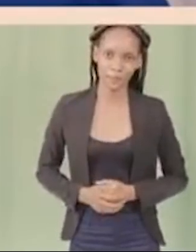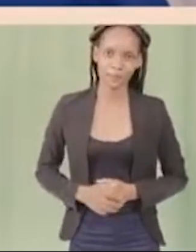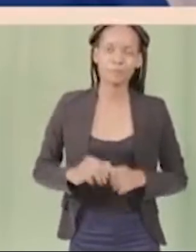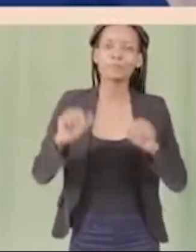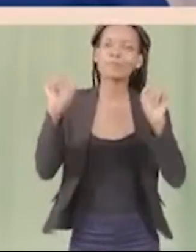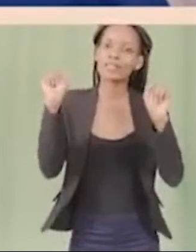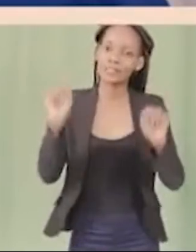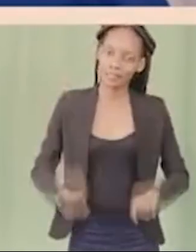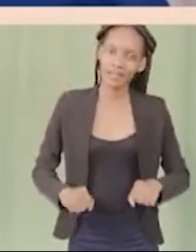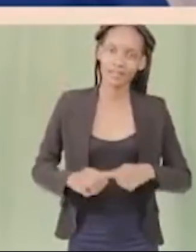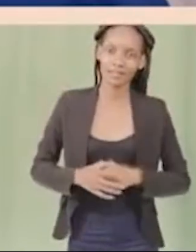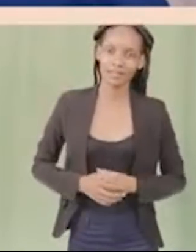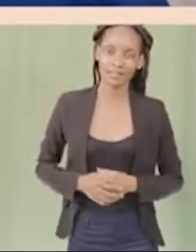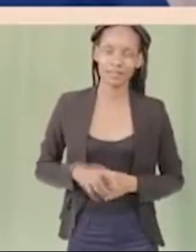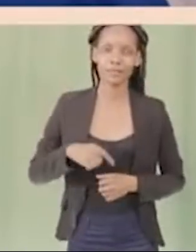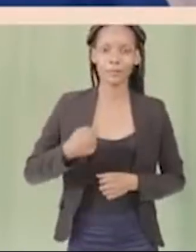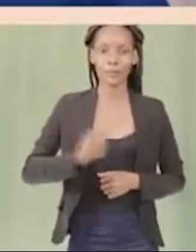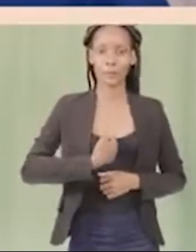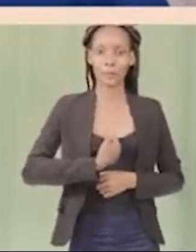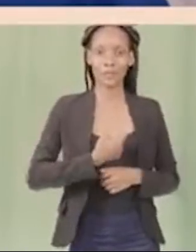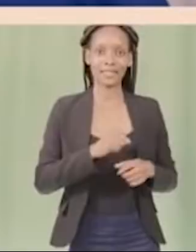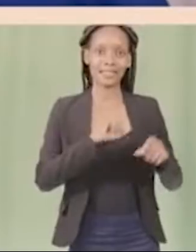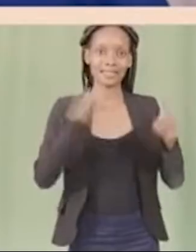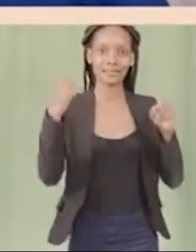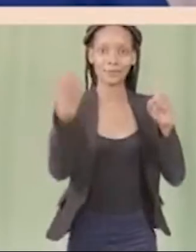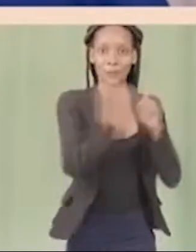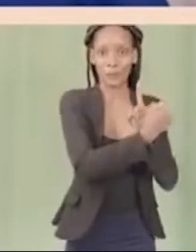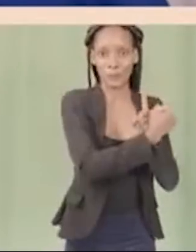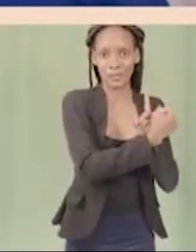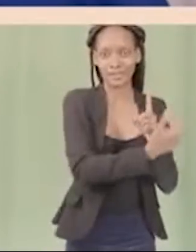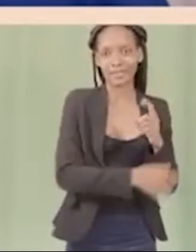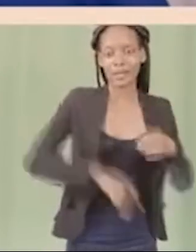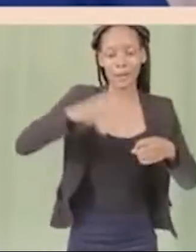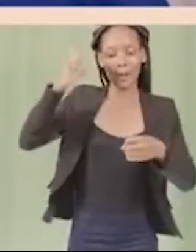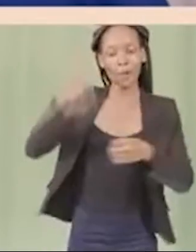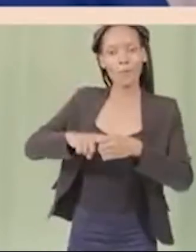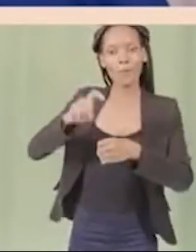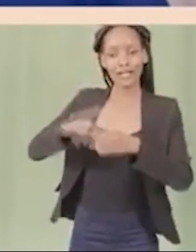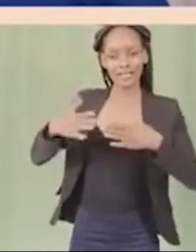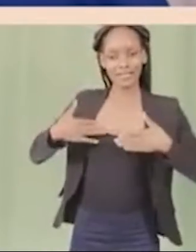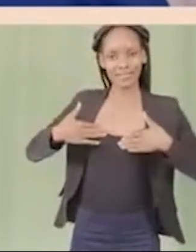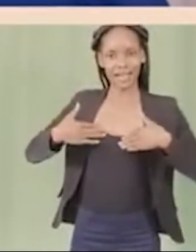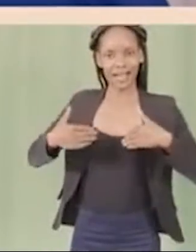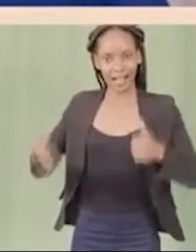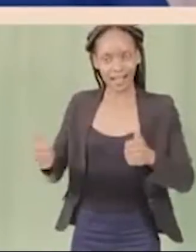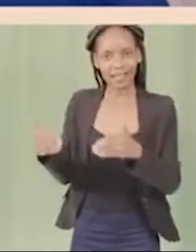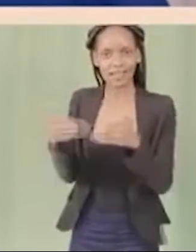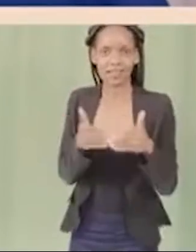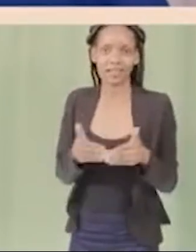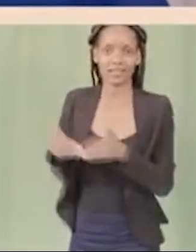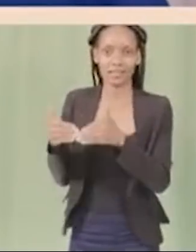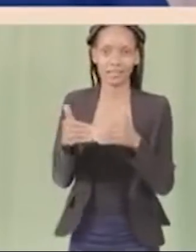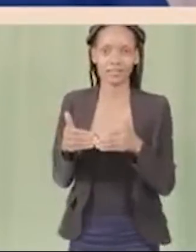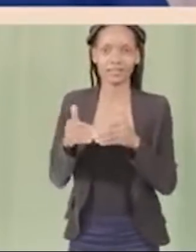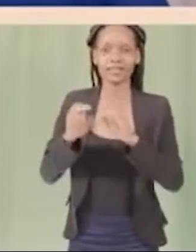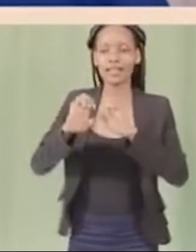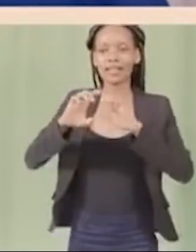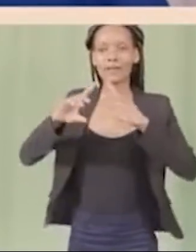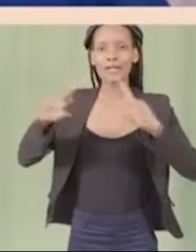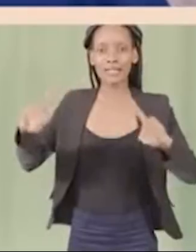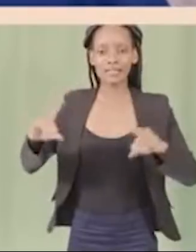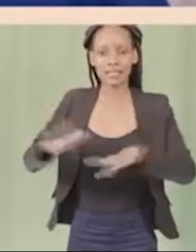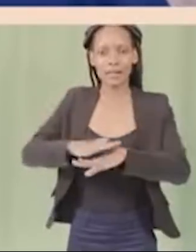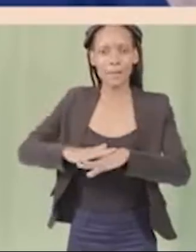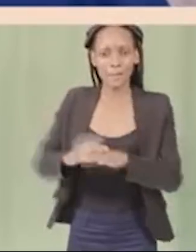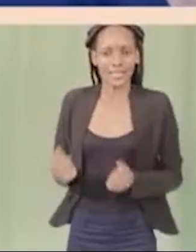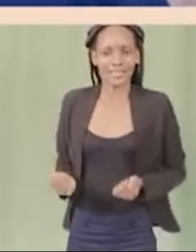Yes, we must be a society where quality health care, education, and basic services